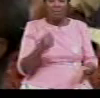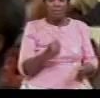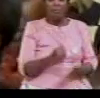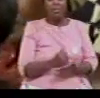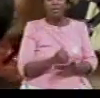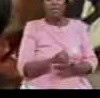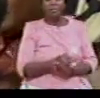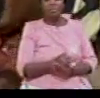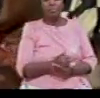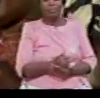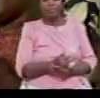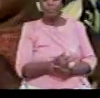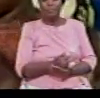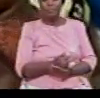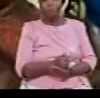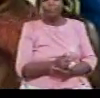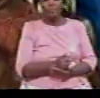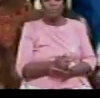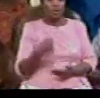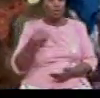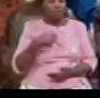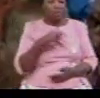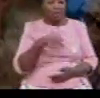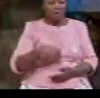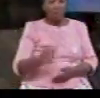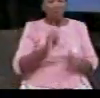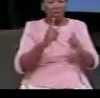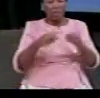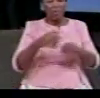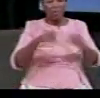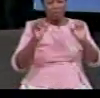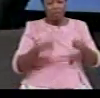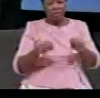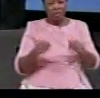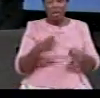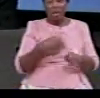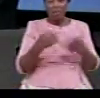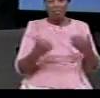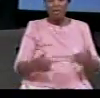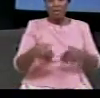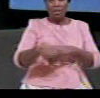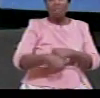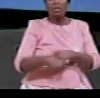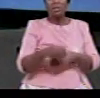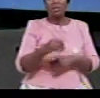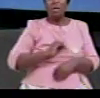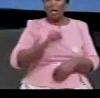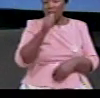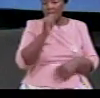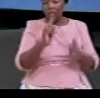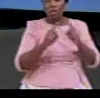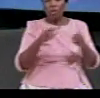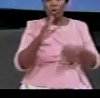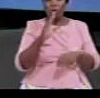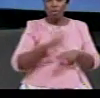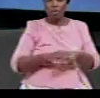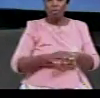Amen. We're still talking about possibilities. And tonight, I'm talking on